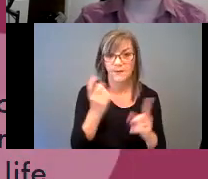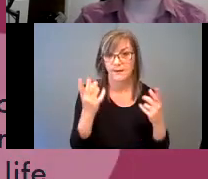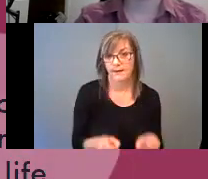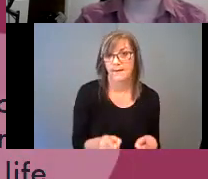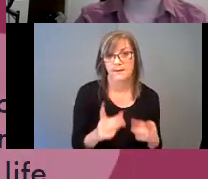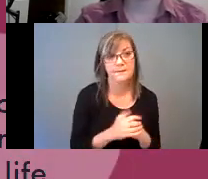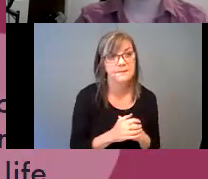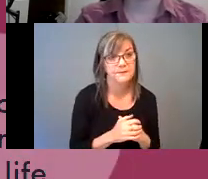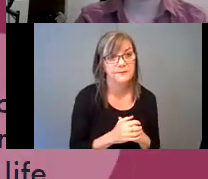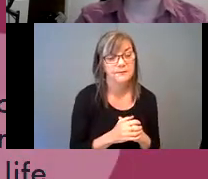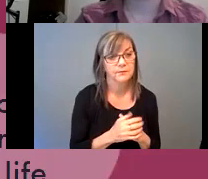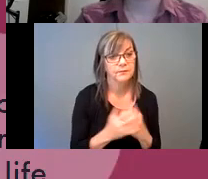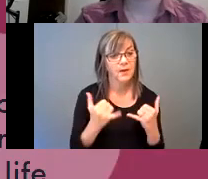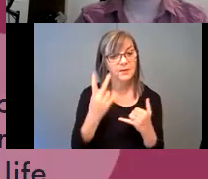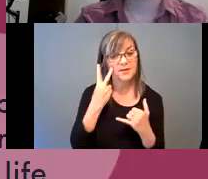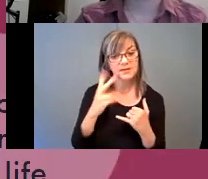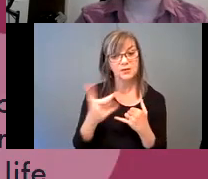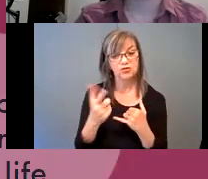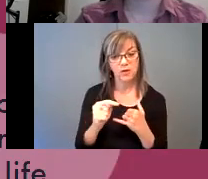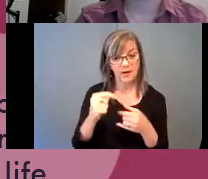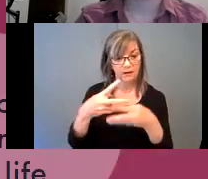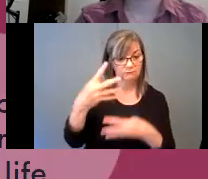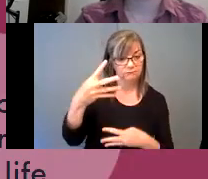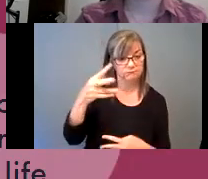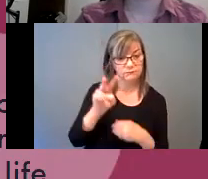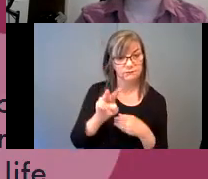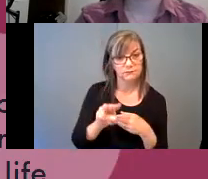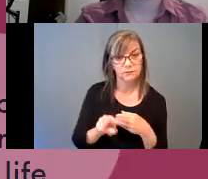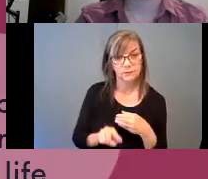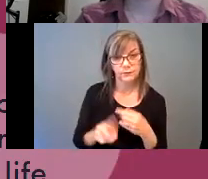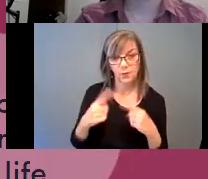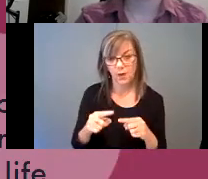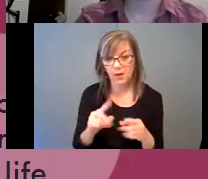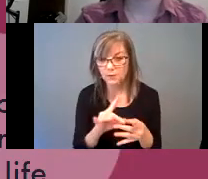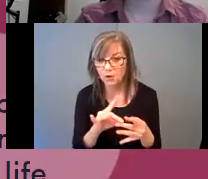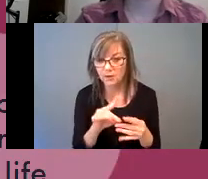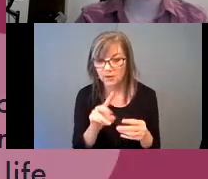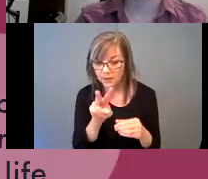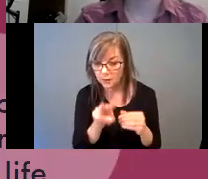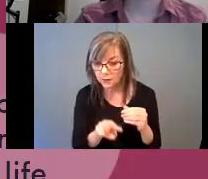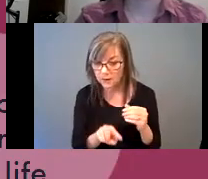And I'm just going to take a peek at the chat. I saw a few people were sending in some messages as I was talking about that.